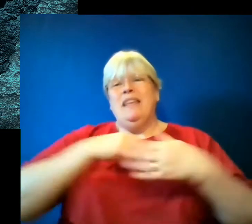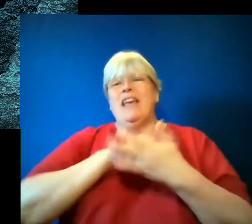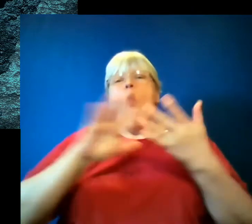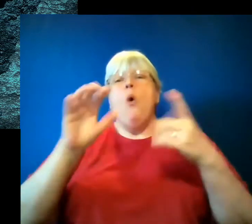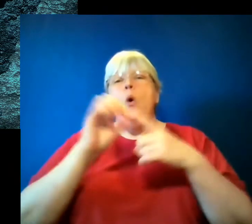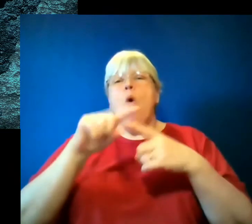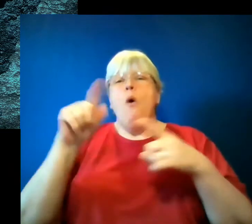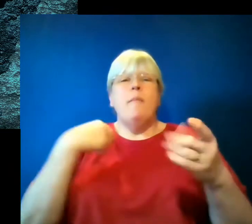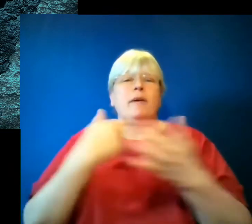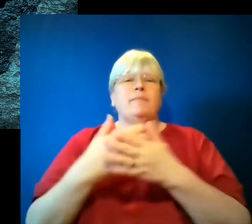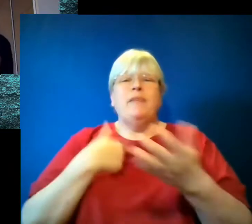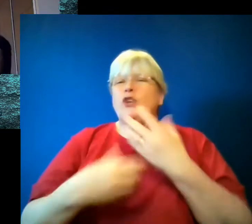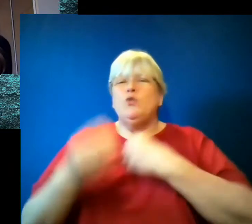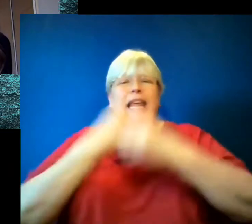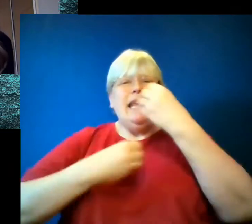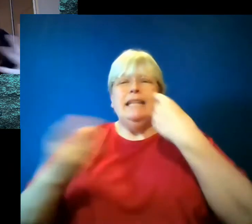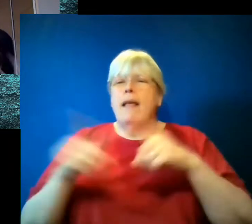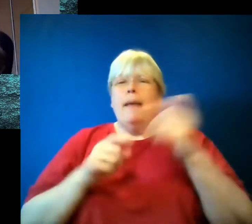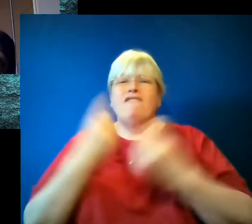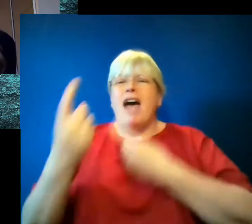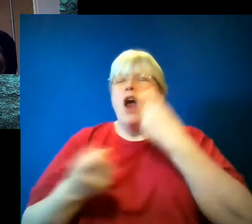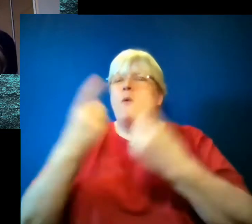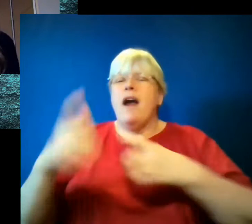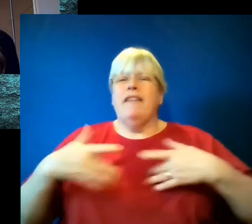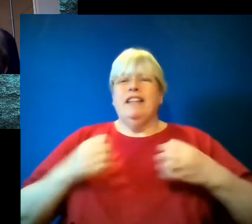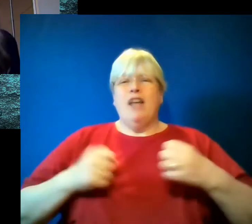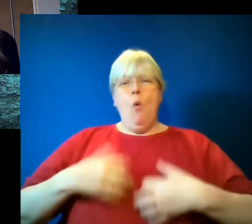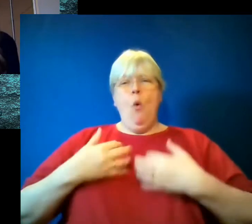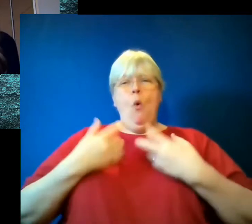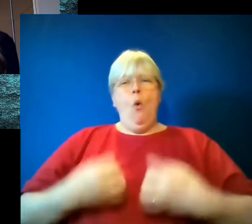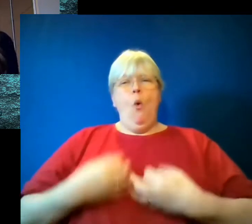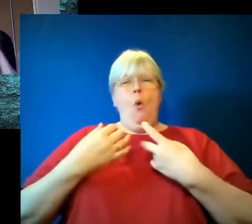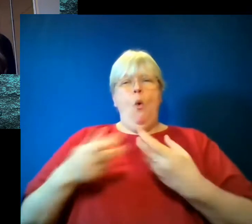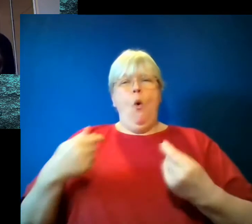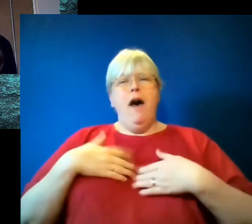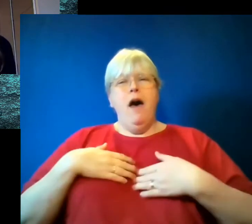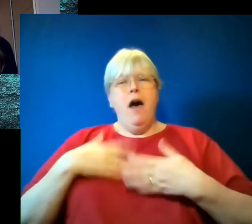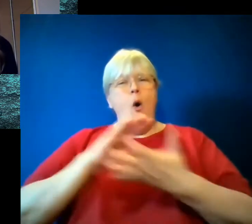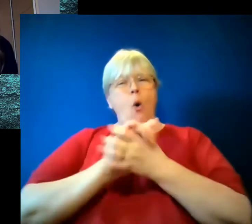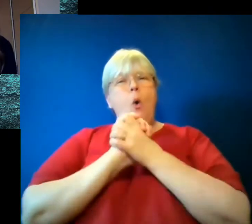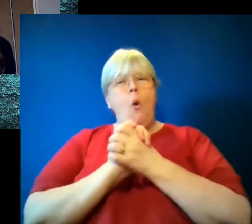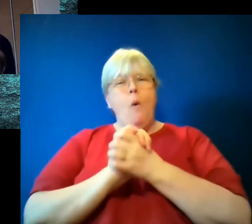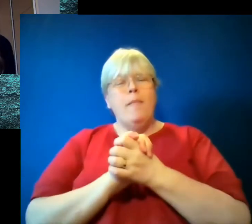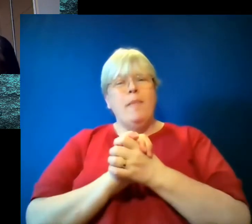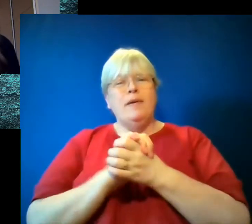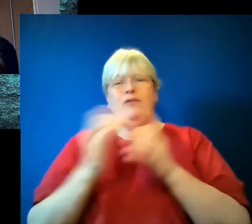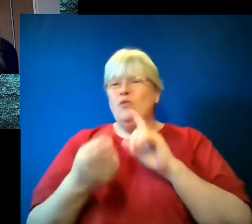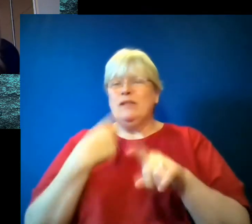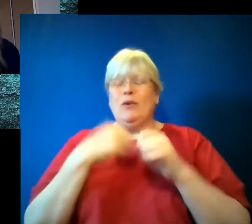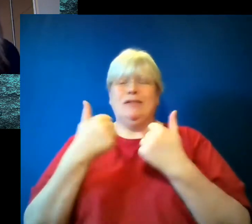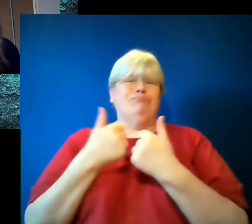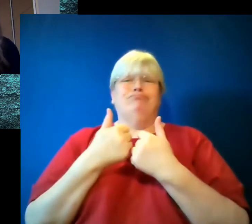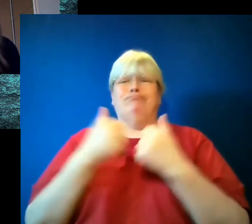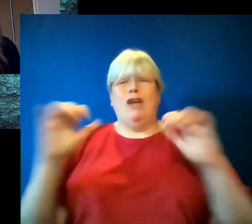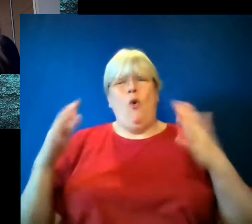if I could, I would eat fireworks. And then every day I would feel like I had hope inside. And the response has been one of the most glorious things of my